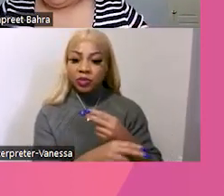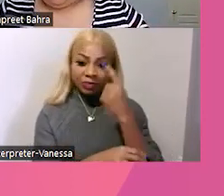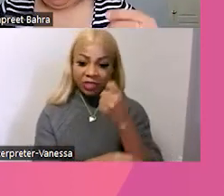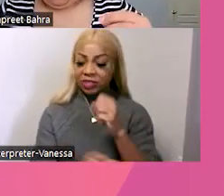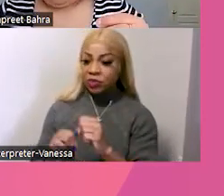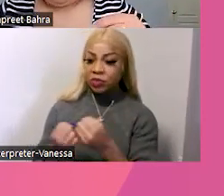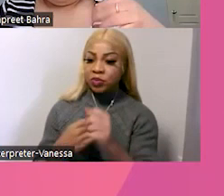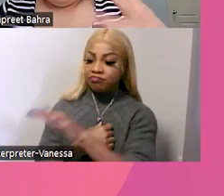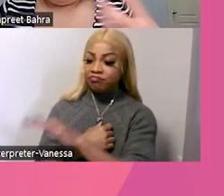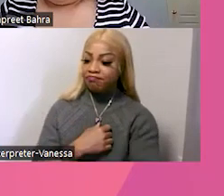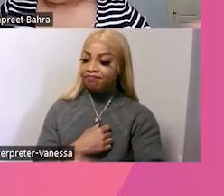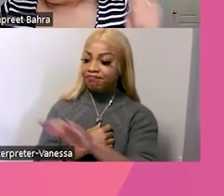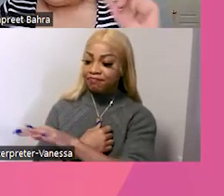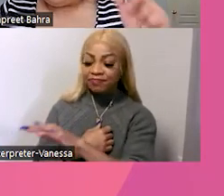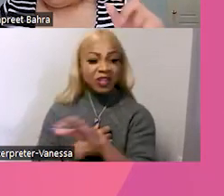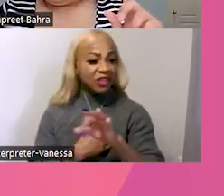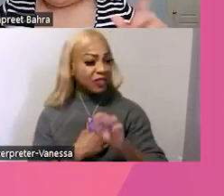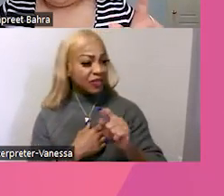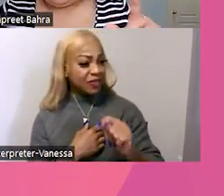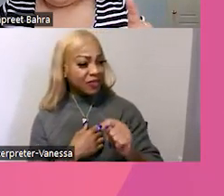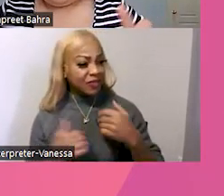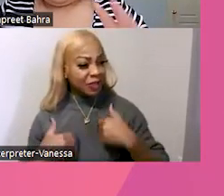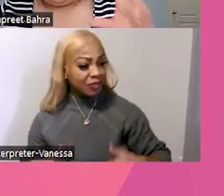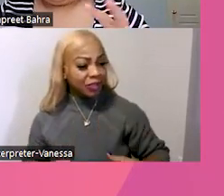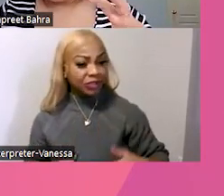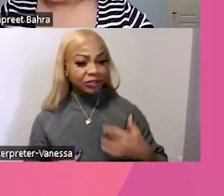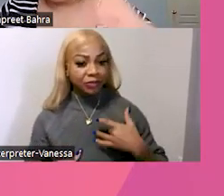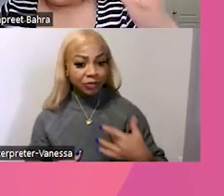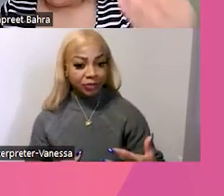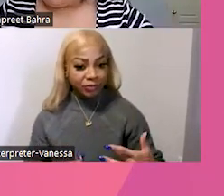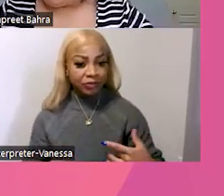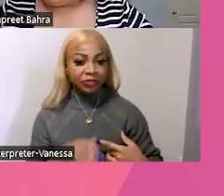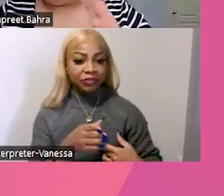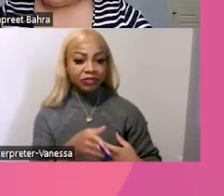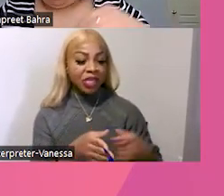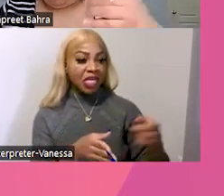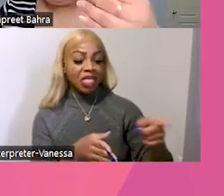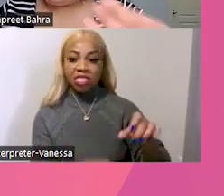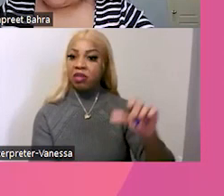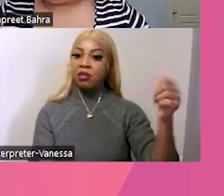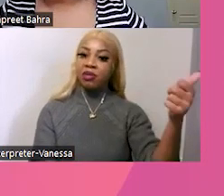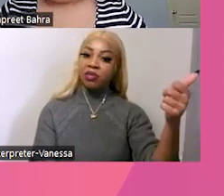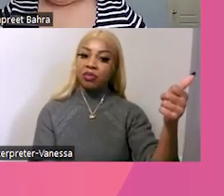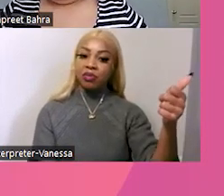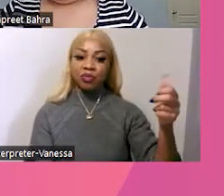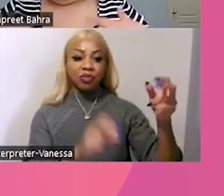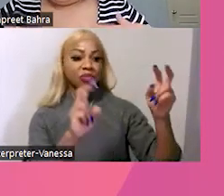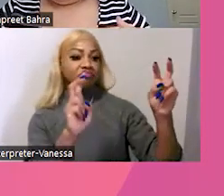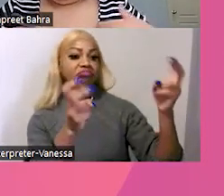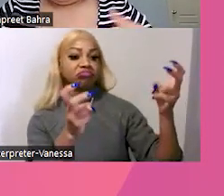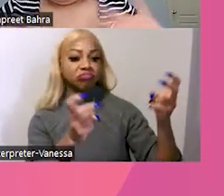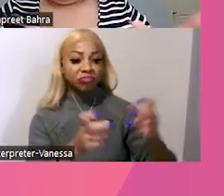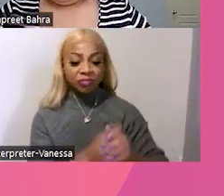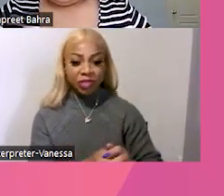spaces, fat bodies take on, in most cases, the position of the other, the object that